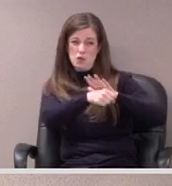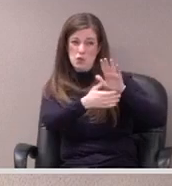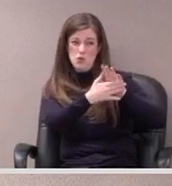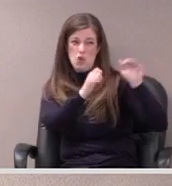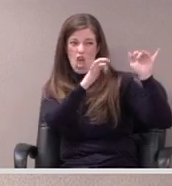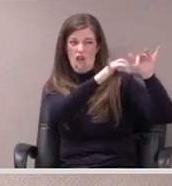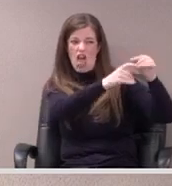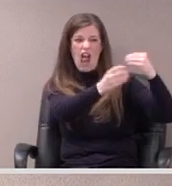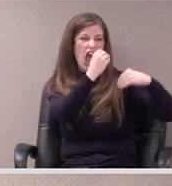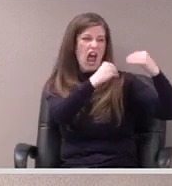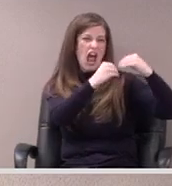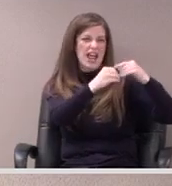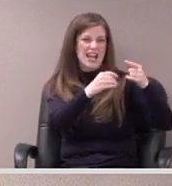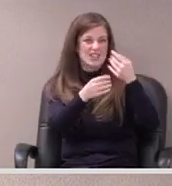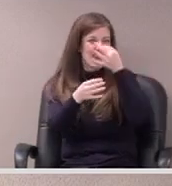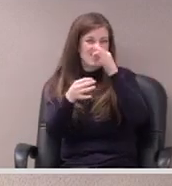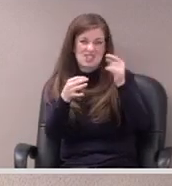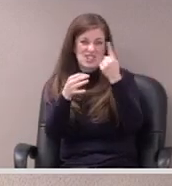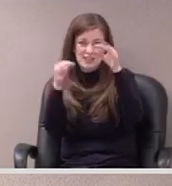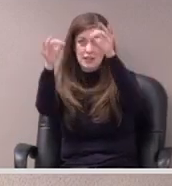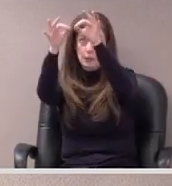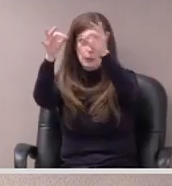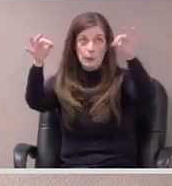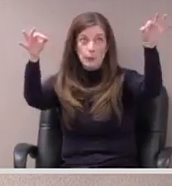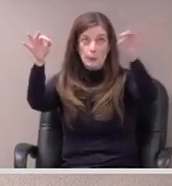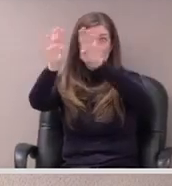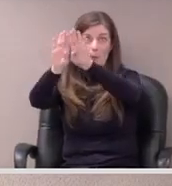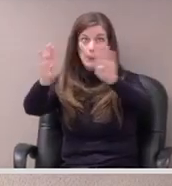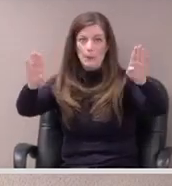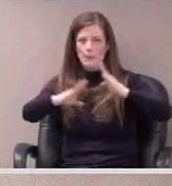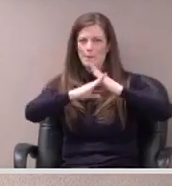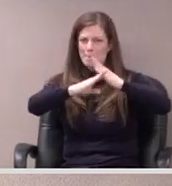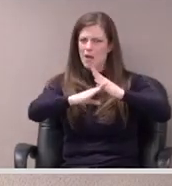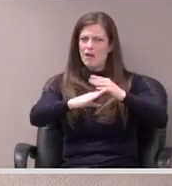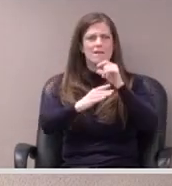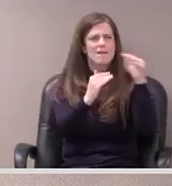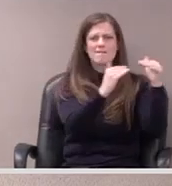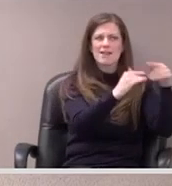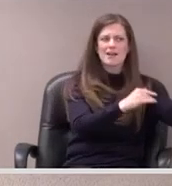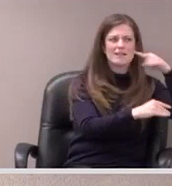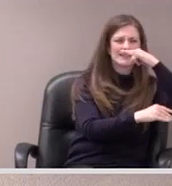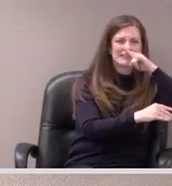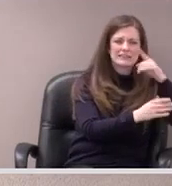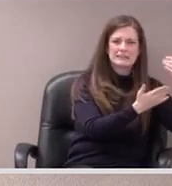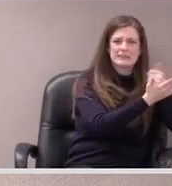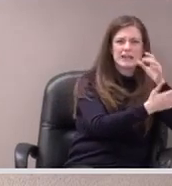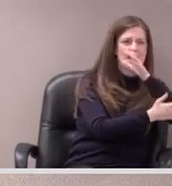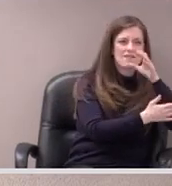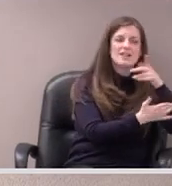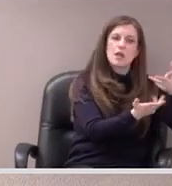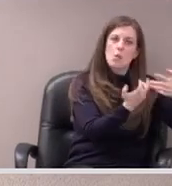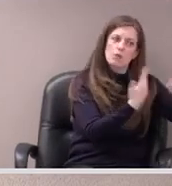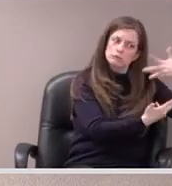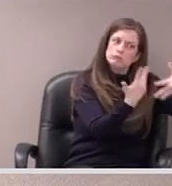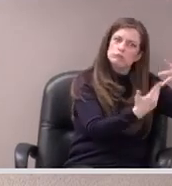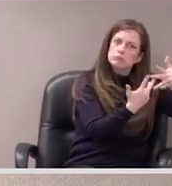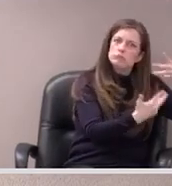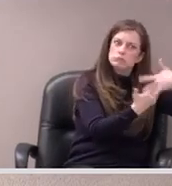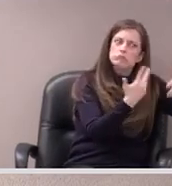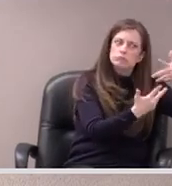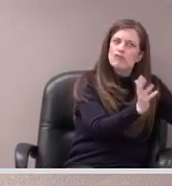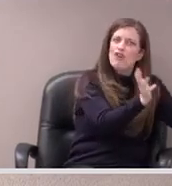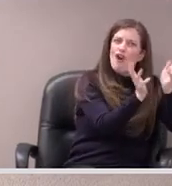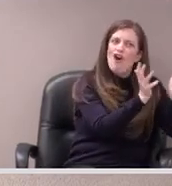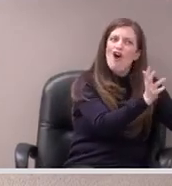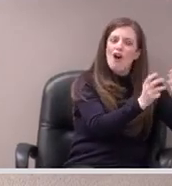by nothing but a curtain, it's unfair to those kids in the cafeteria because they don't have a chance to be able to talk to their friends and give